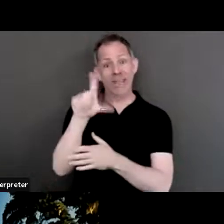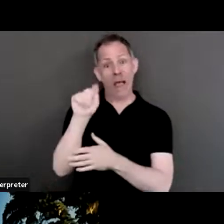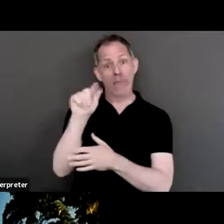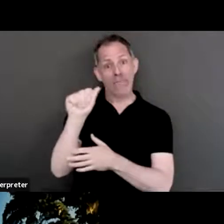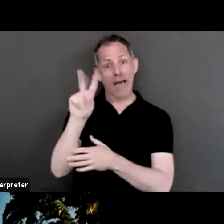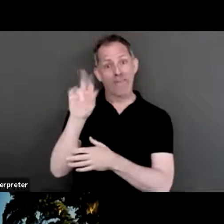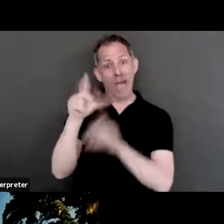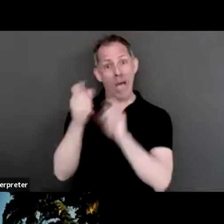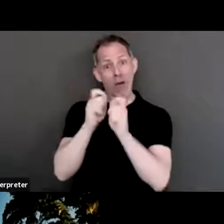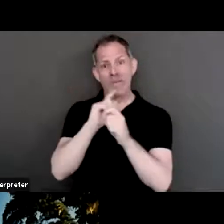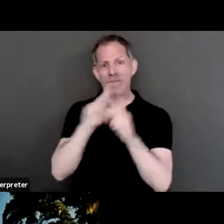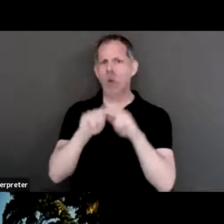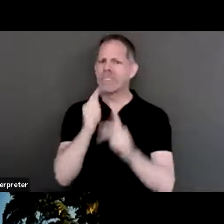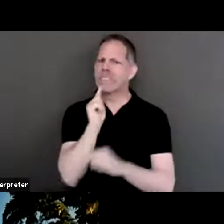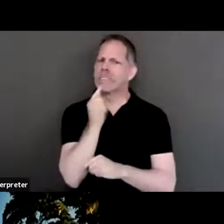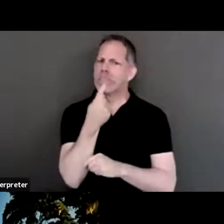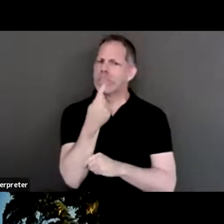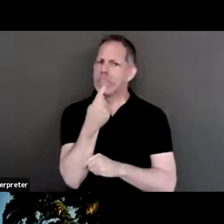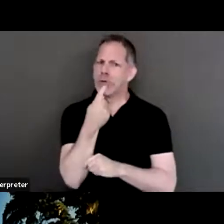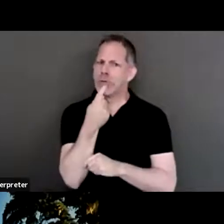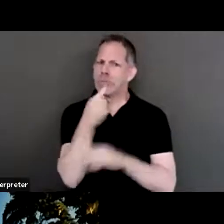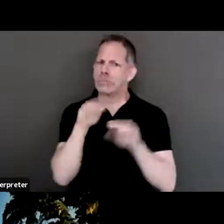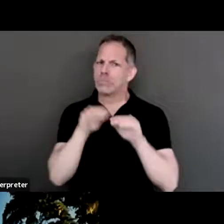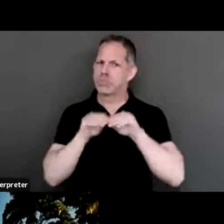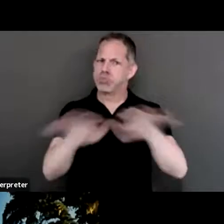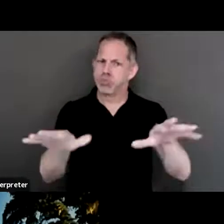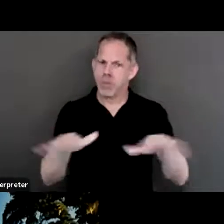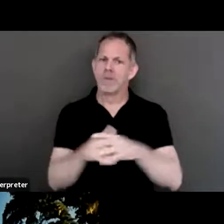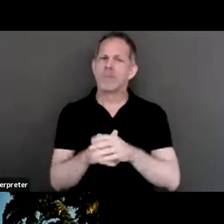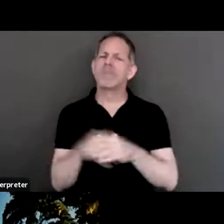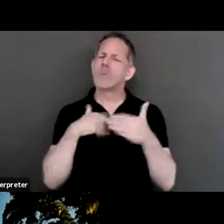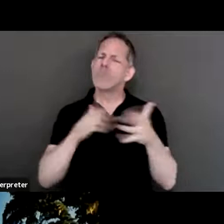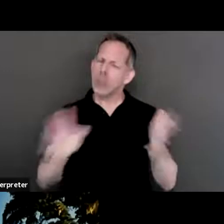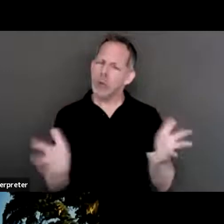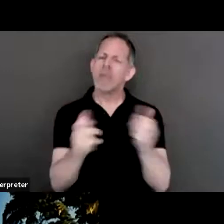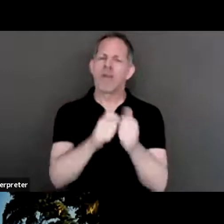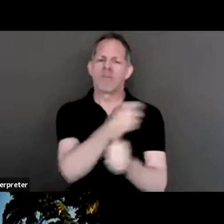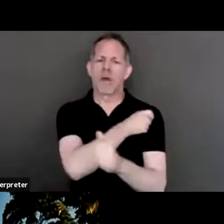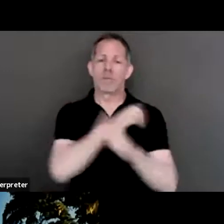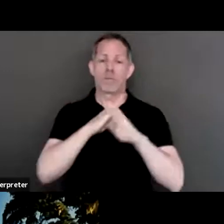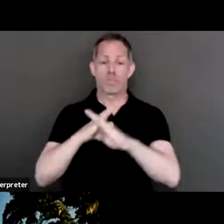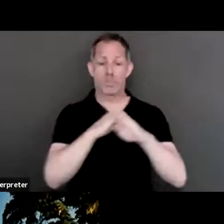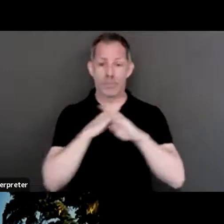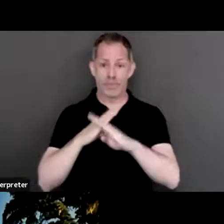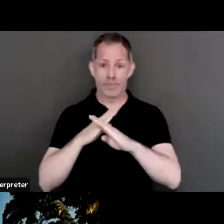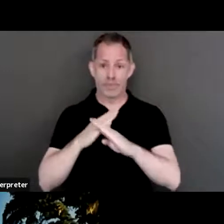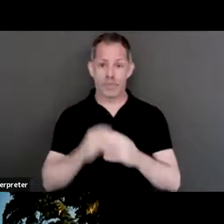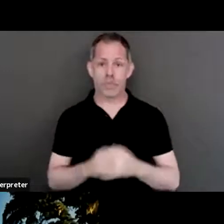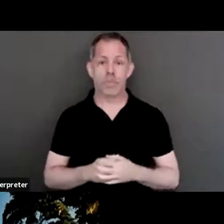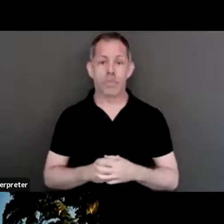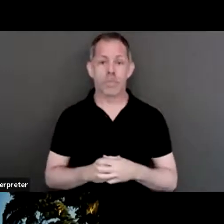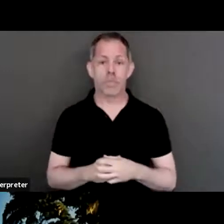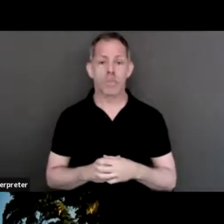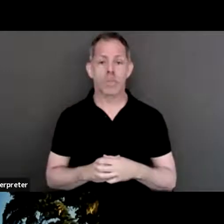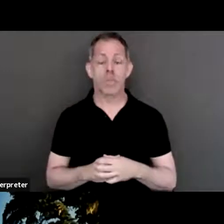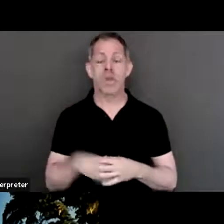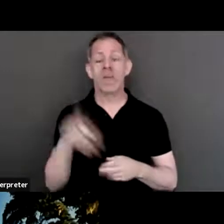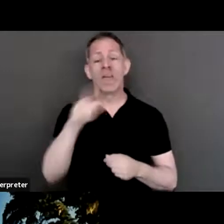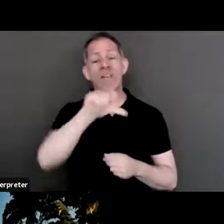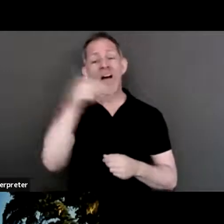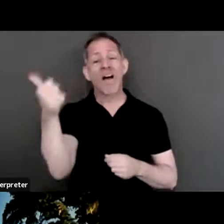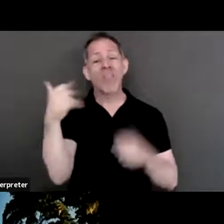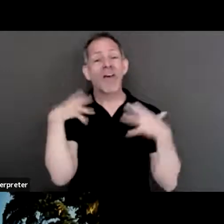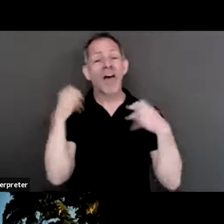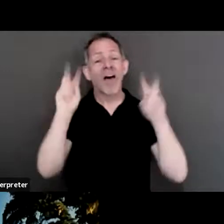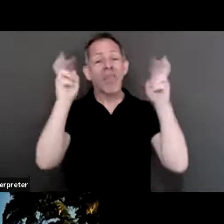important. If you have underlying health issues and or can't get vaccinated,